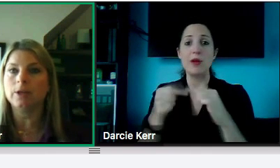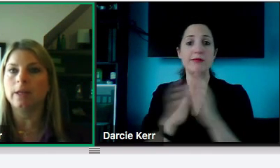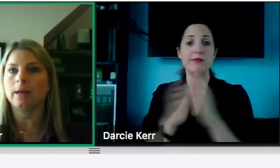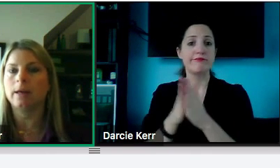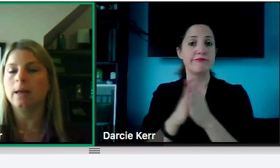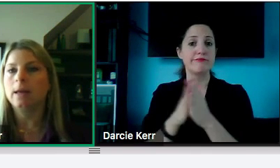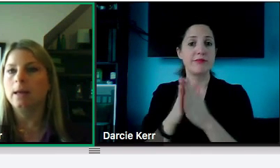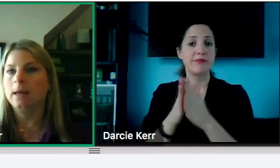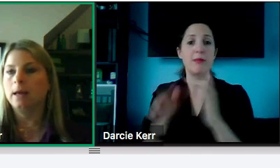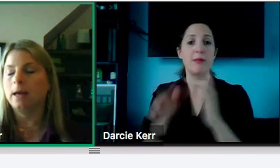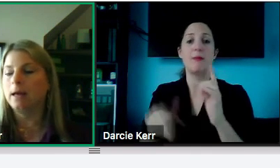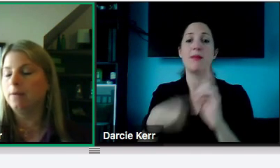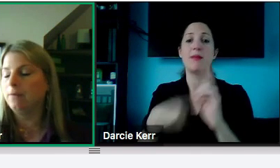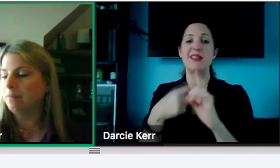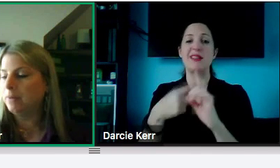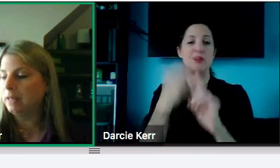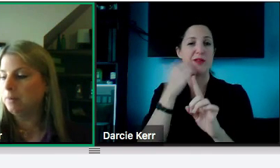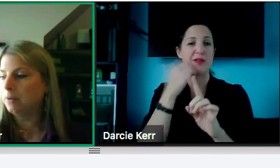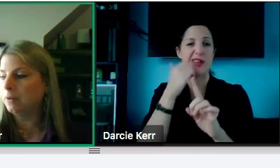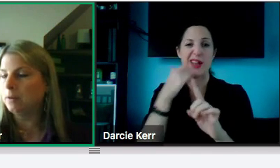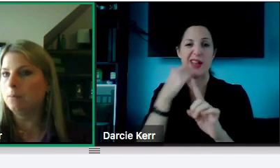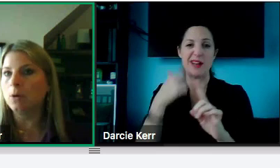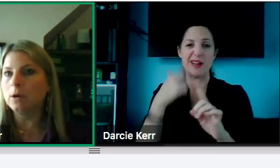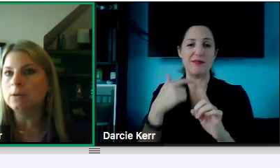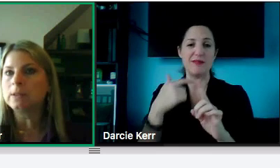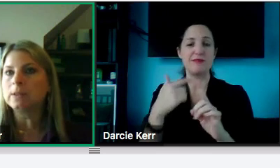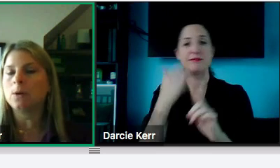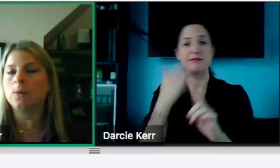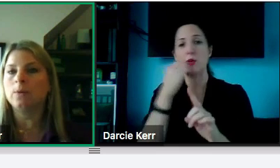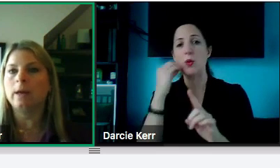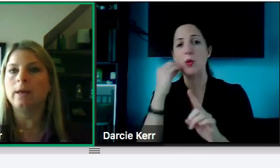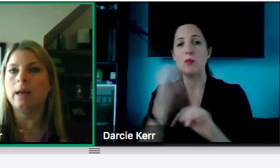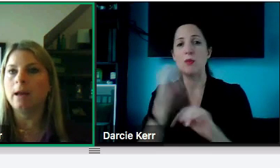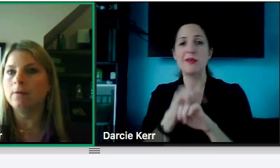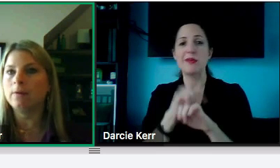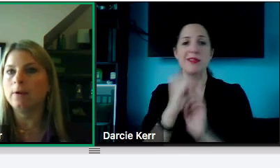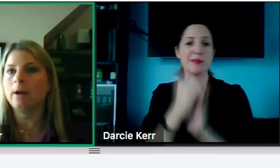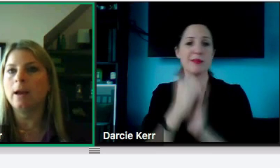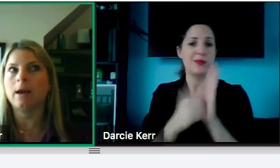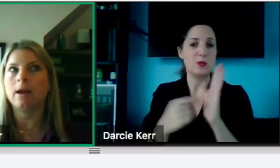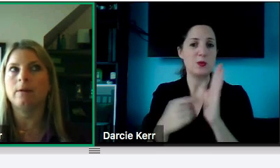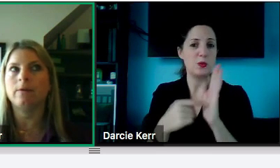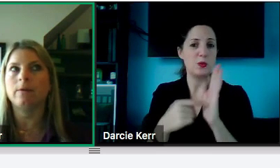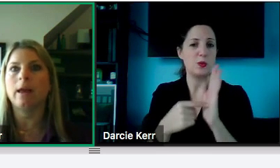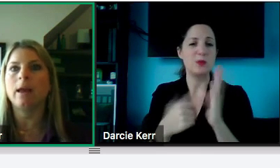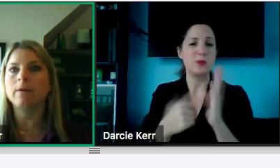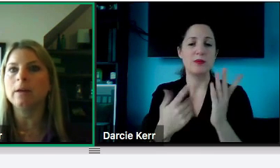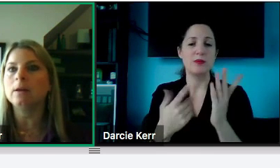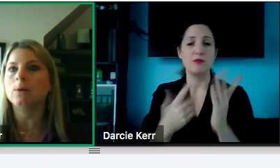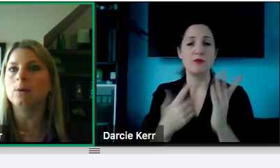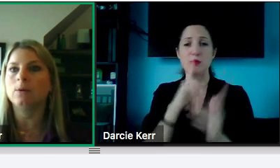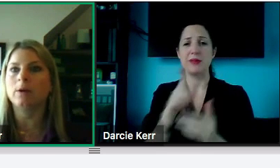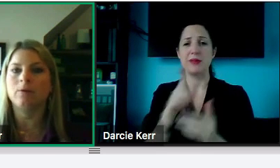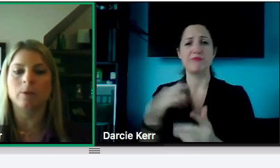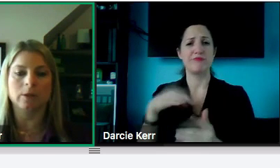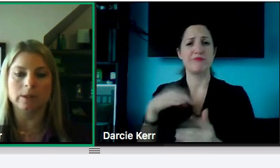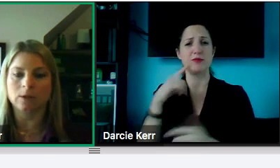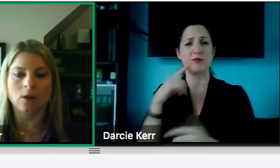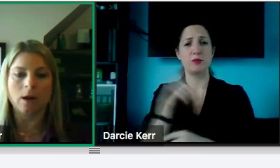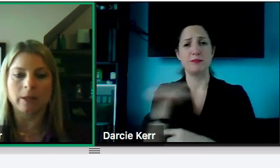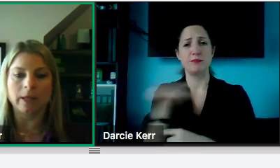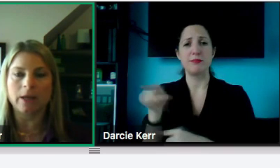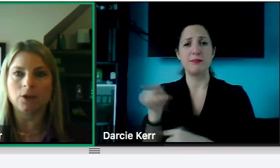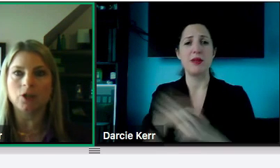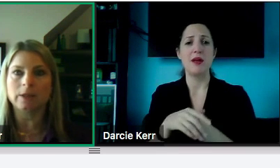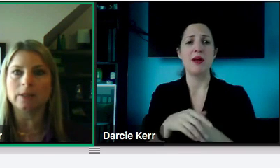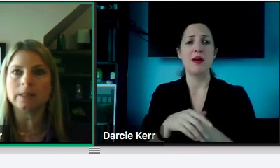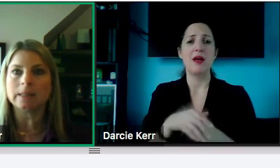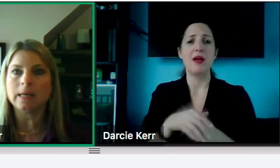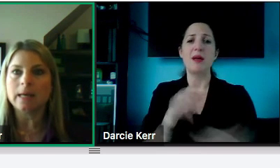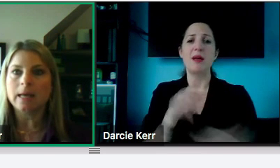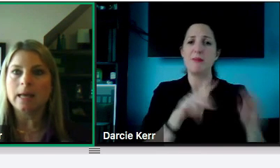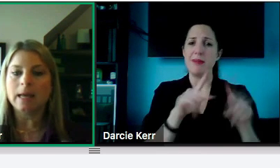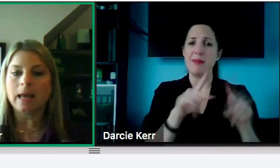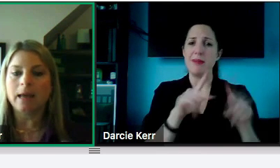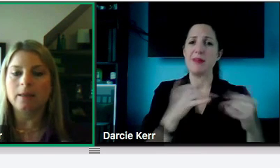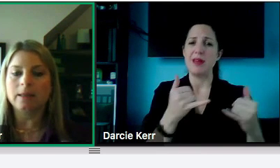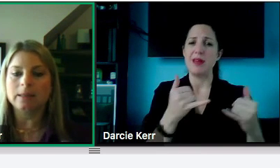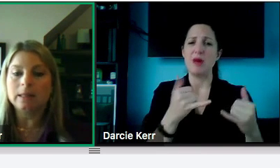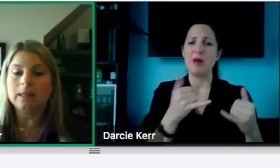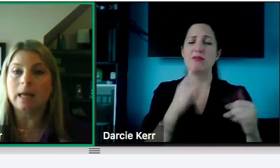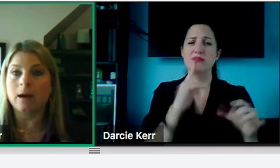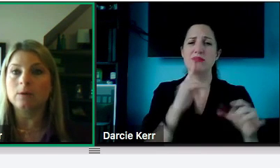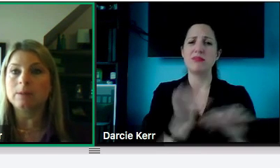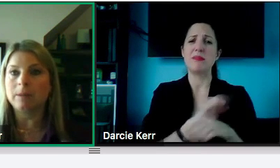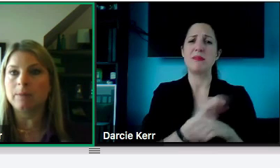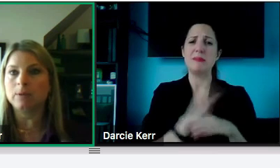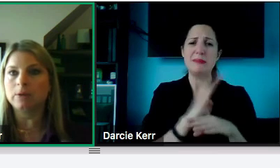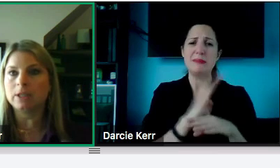a huge thing. People more so than ever have a heavy load of personal obligations,